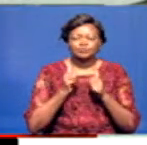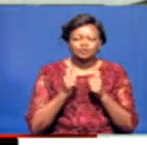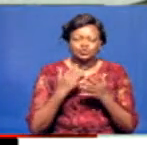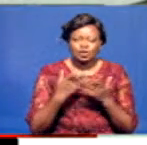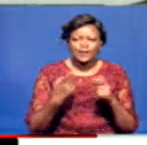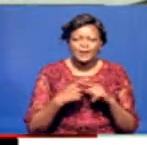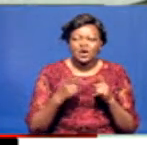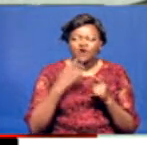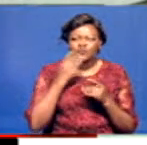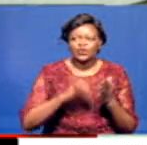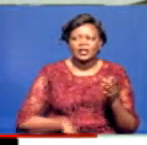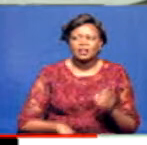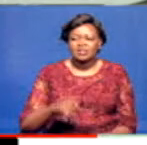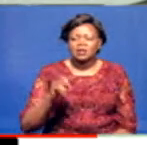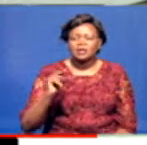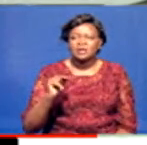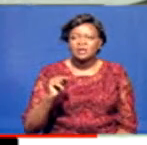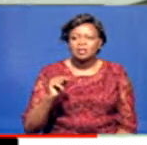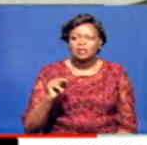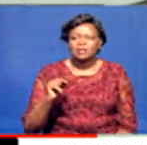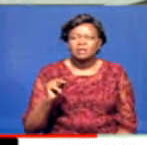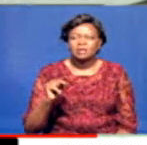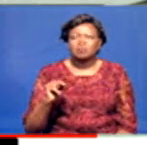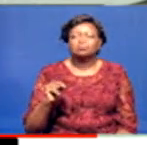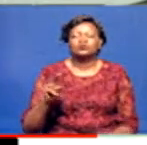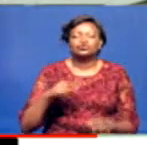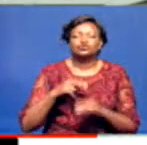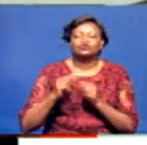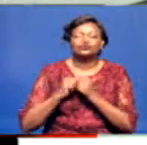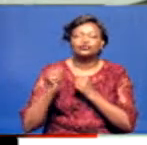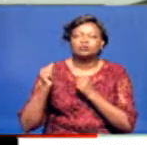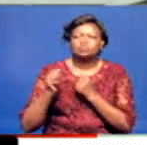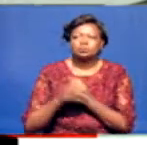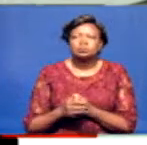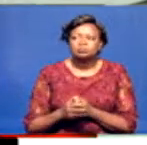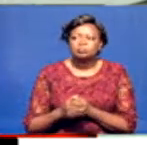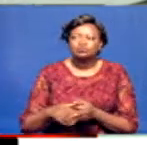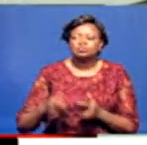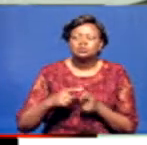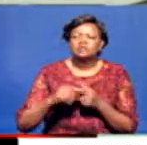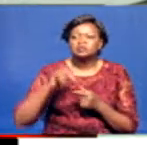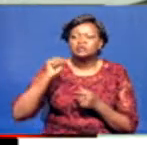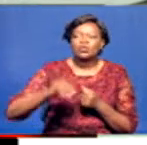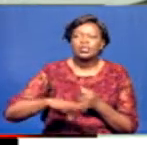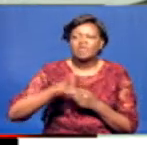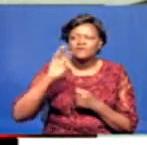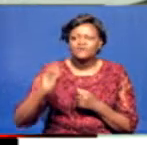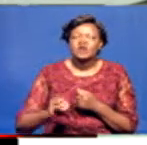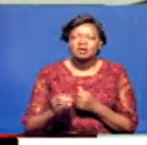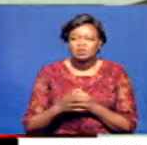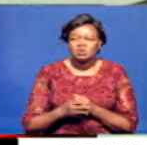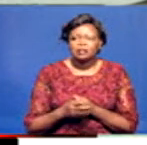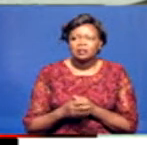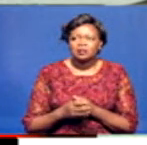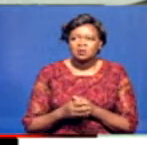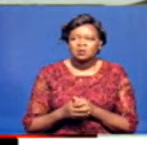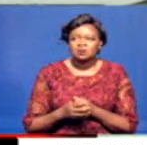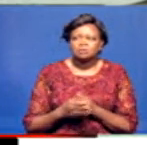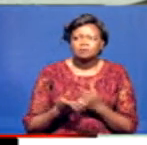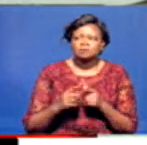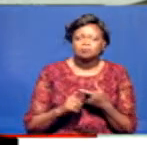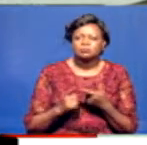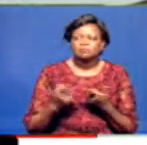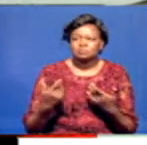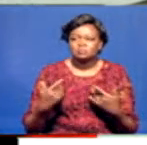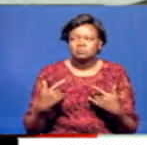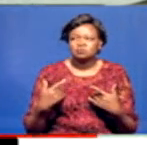Dancy Kuta will captain the National 15's rugby team, that is Simbas, against South Africa's Leopards in the Currie Cup, our first division encounter that